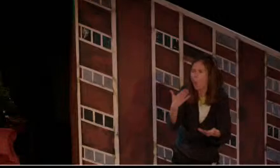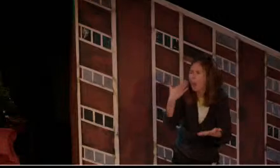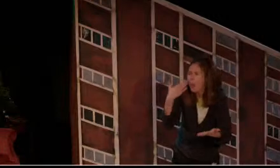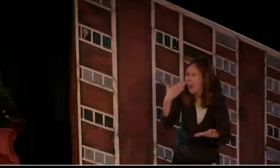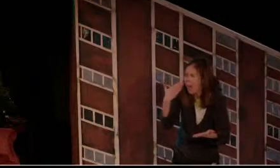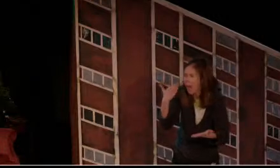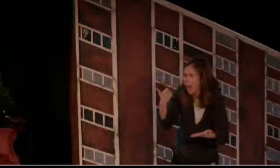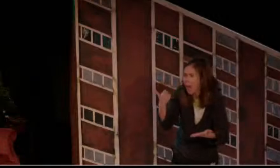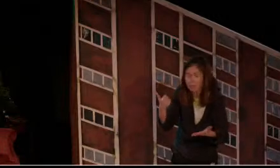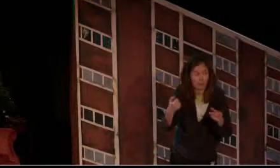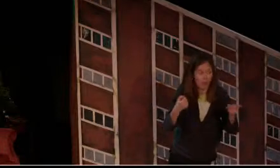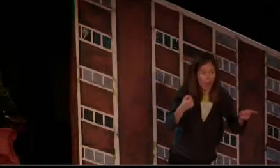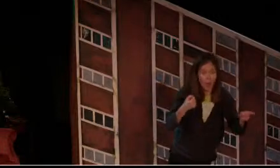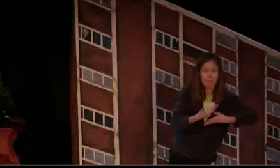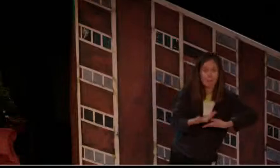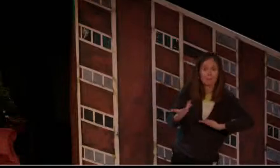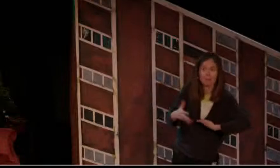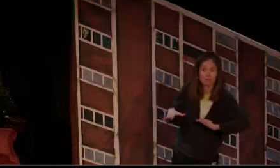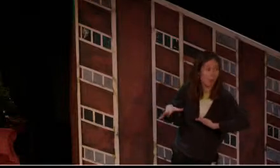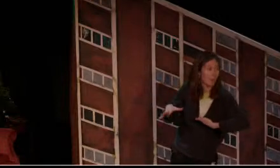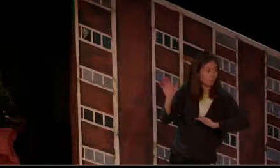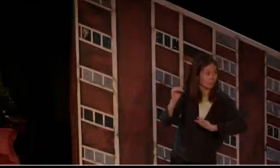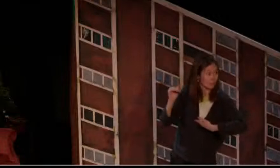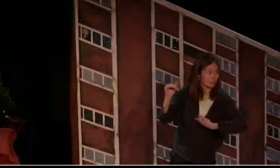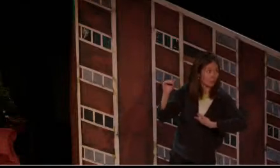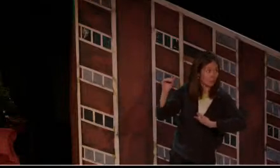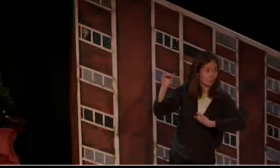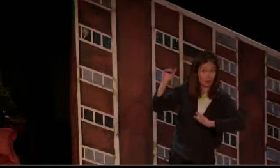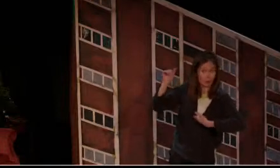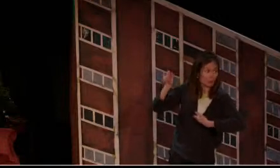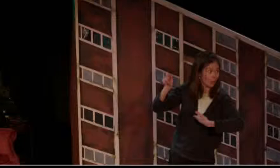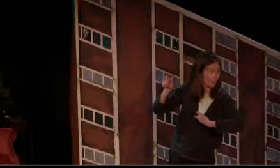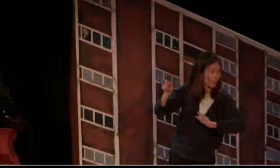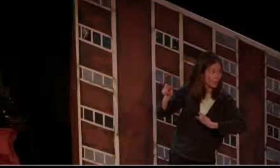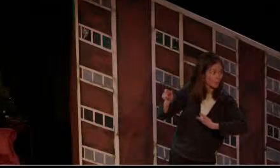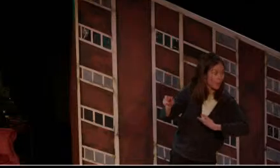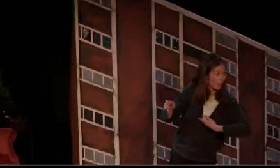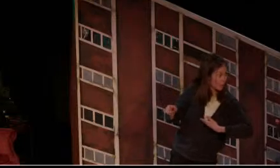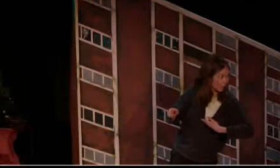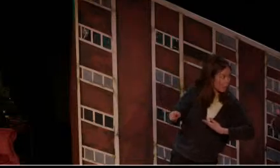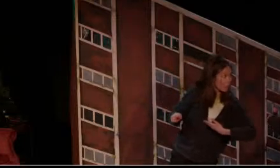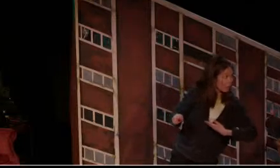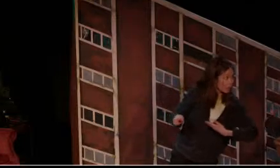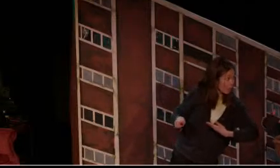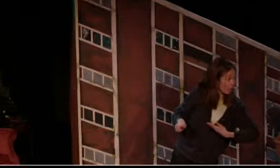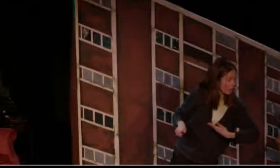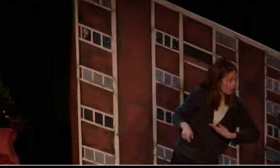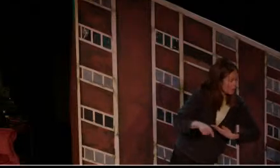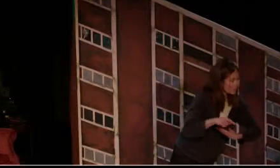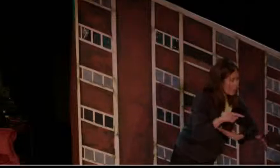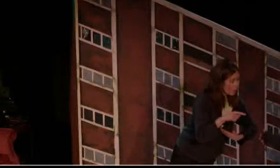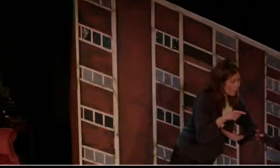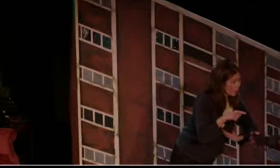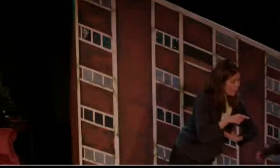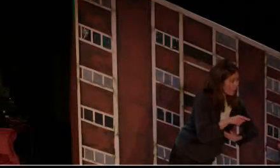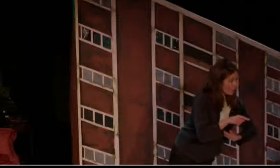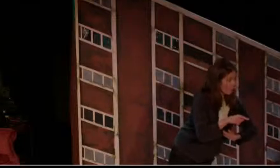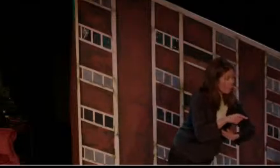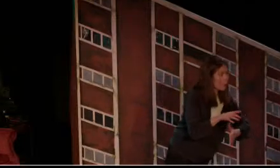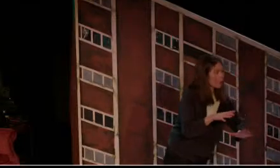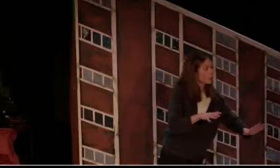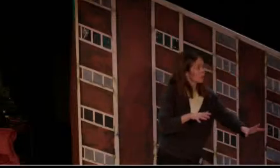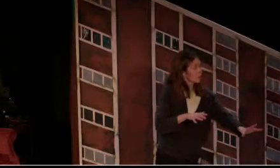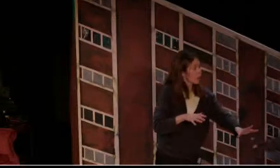work, or behind door work. 2 that may do her warmer than the poor thing is